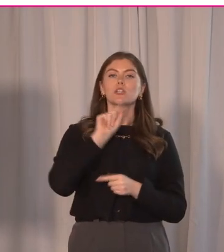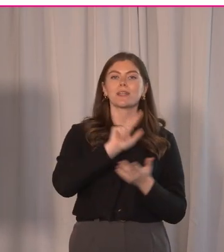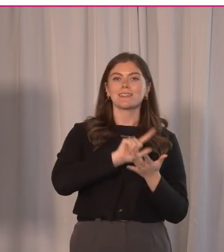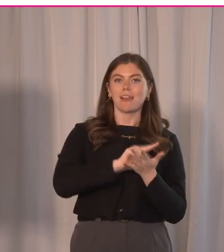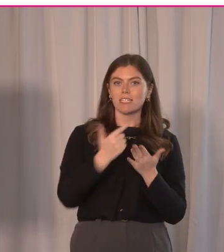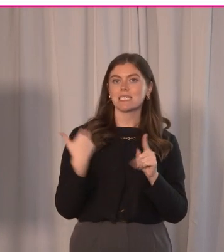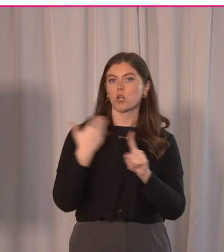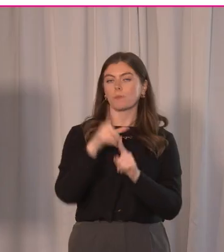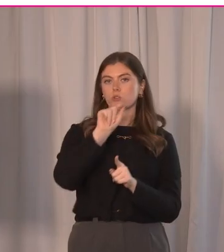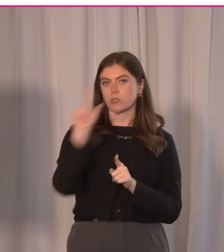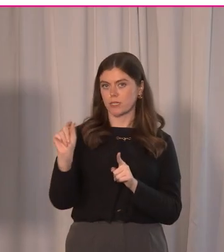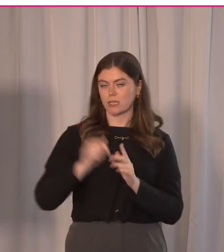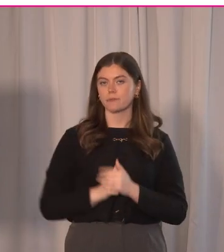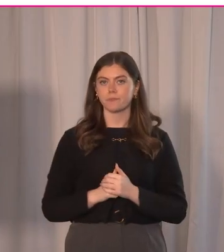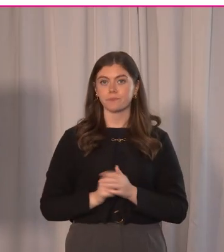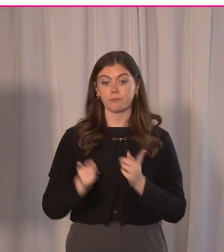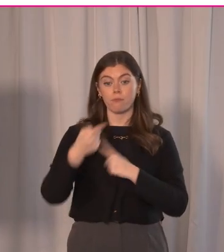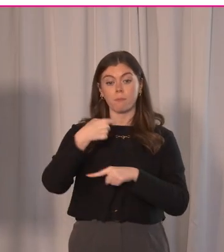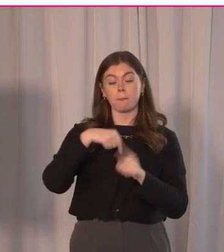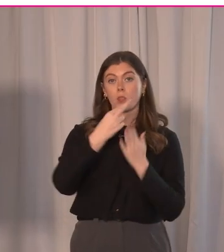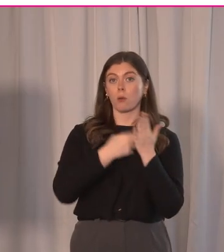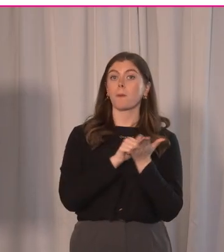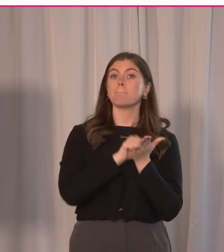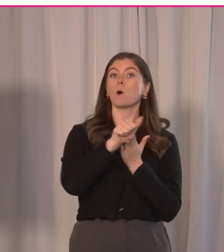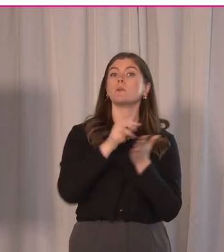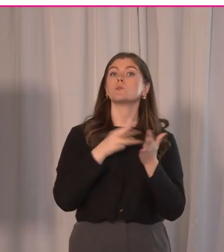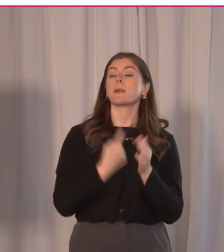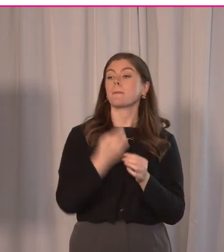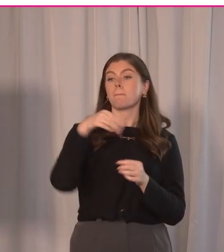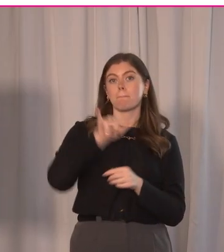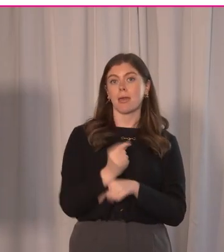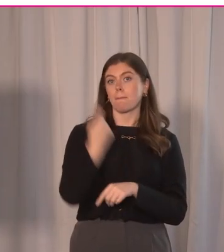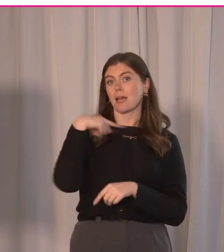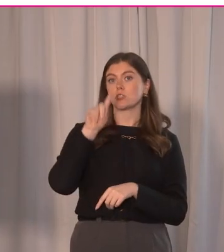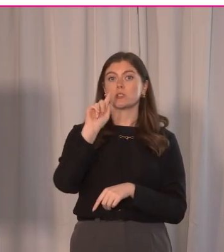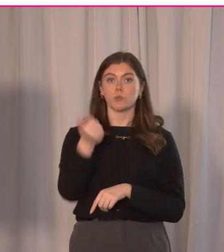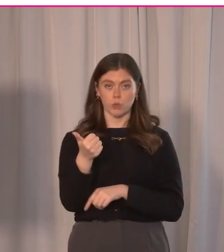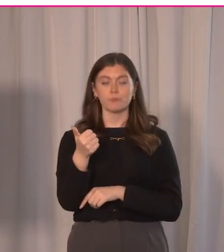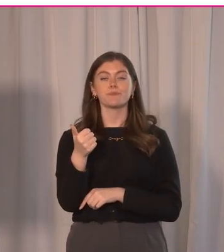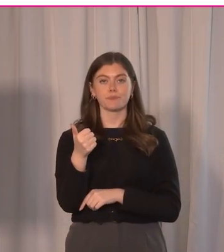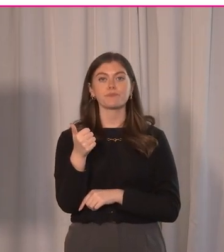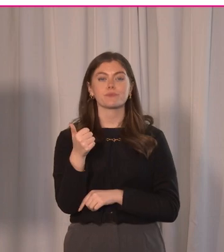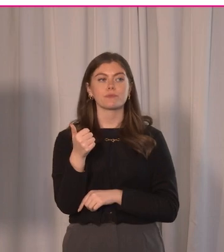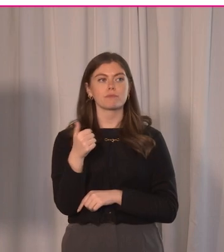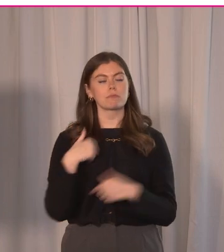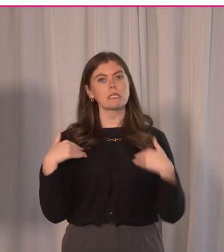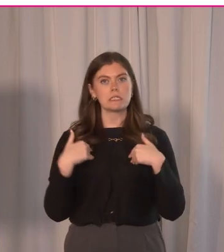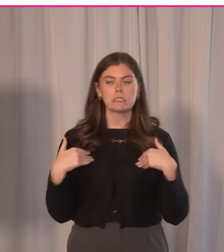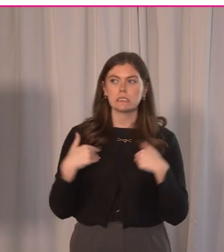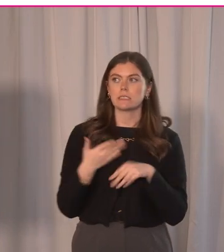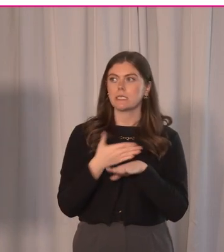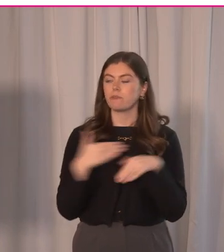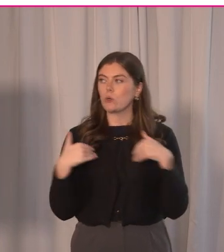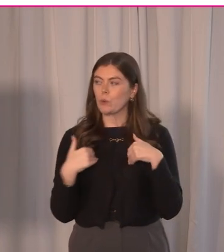2017-2020. We published this report in May 2021. I suppose I was worried before this that